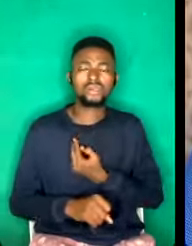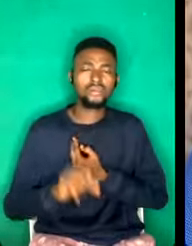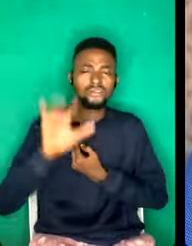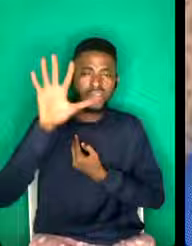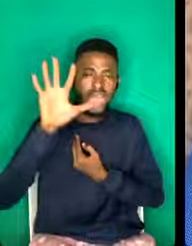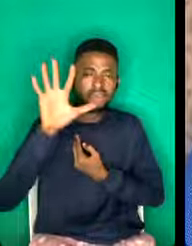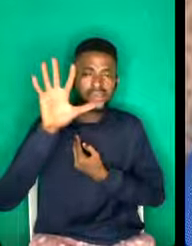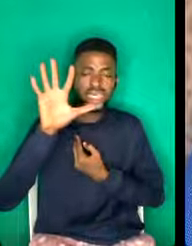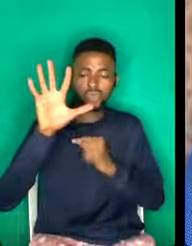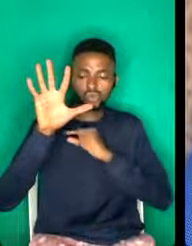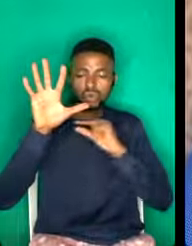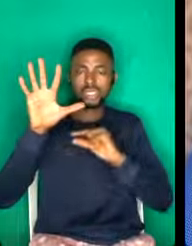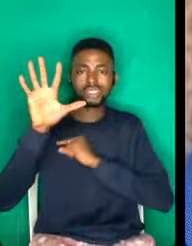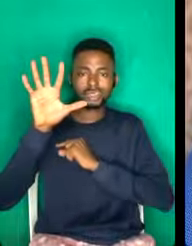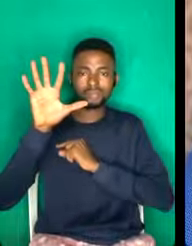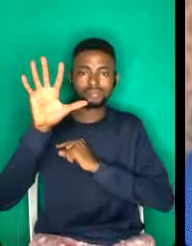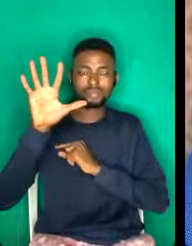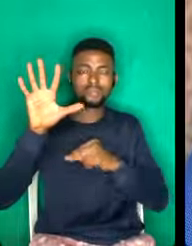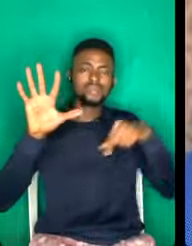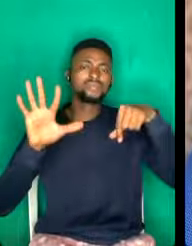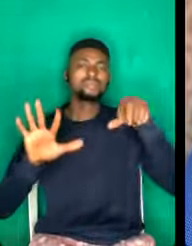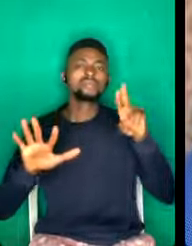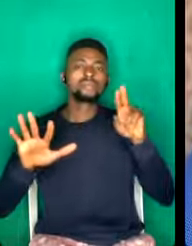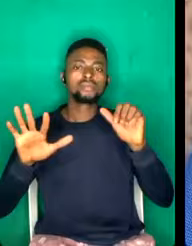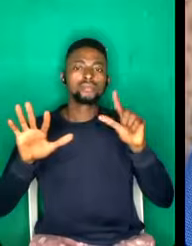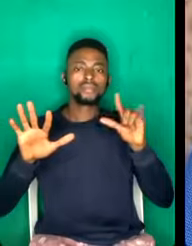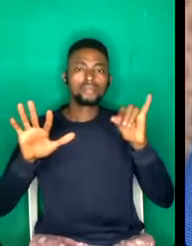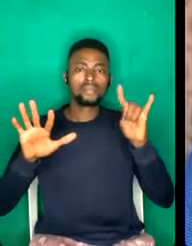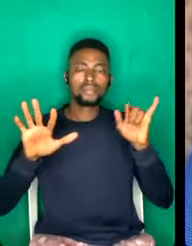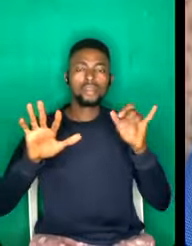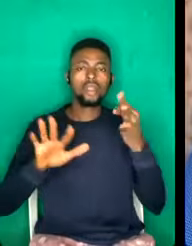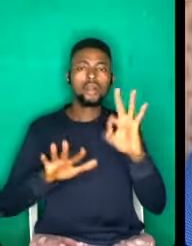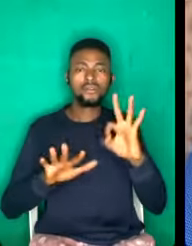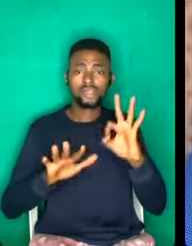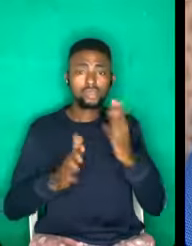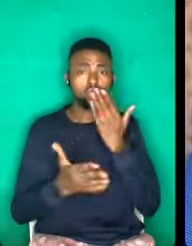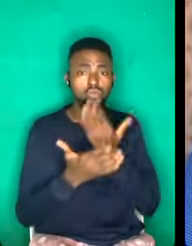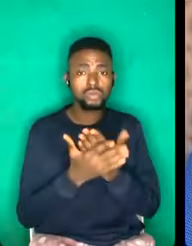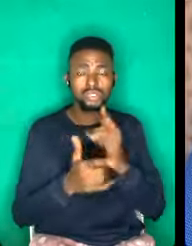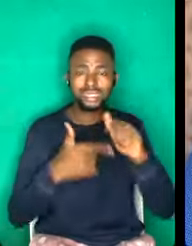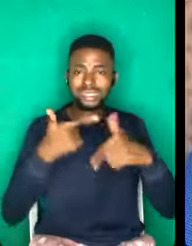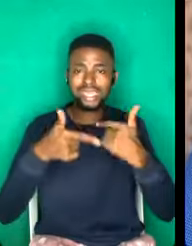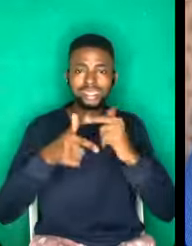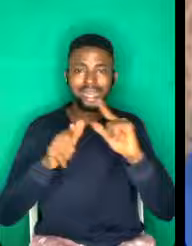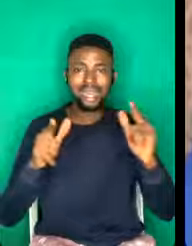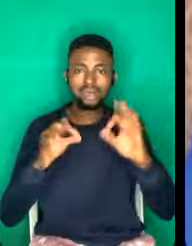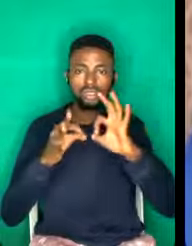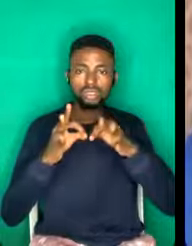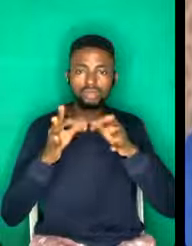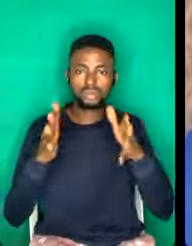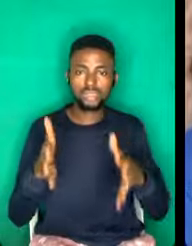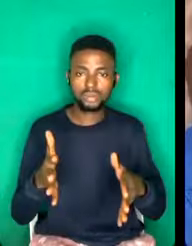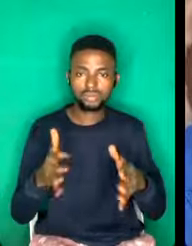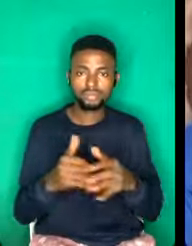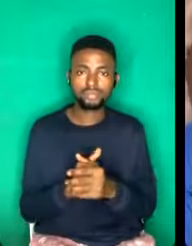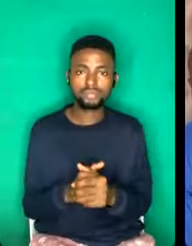to 5. 5 qualities of a good sign language interpreter.